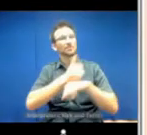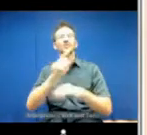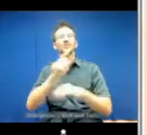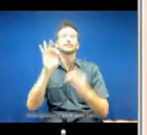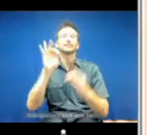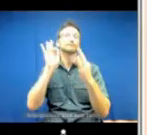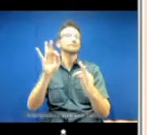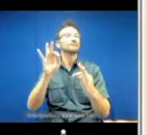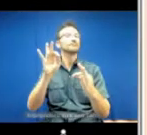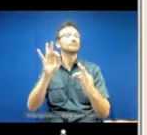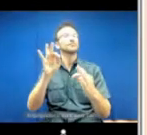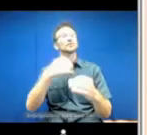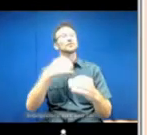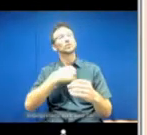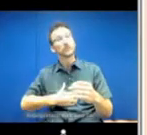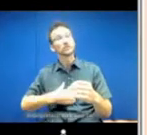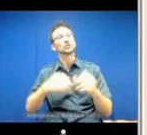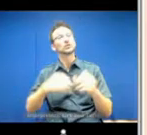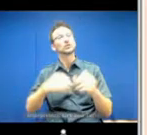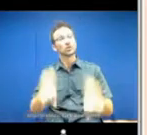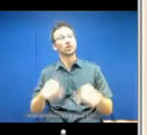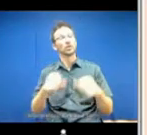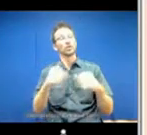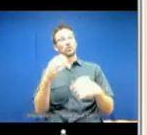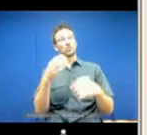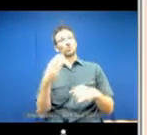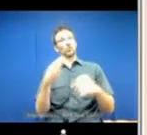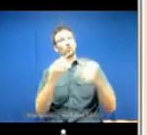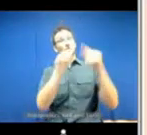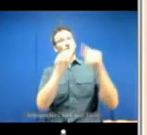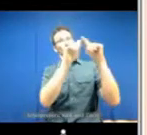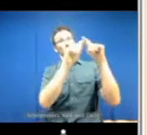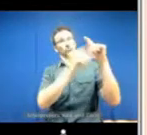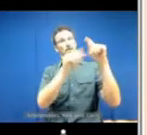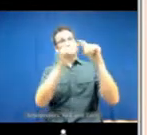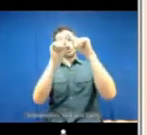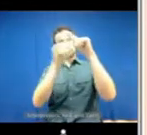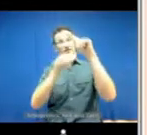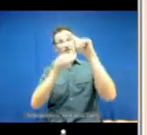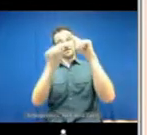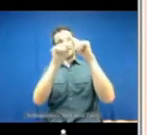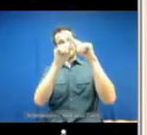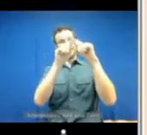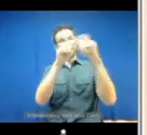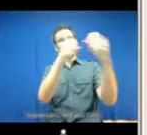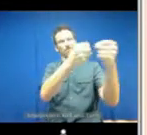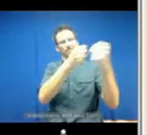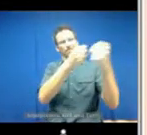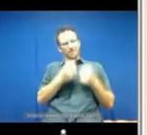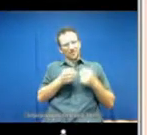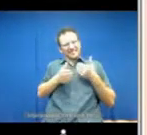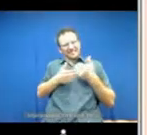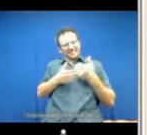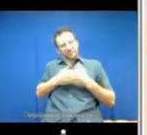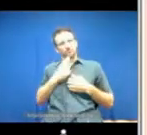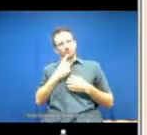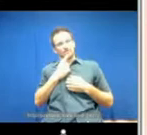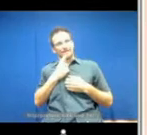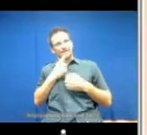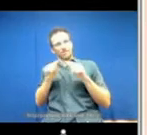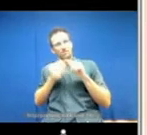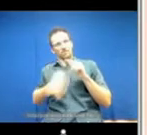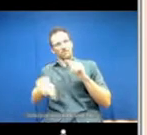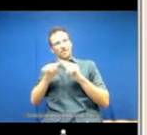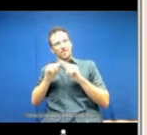the blue triangles near the red oval so that the deaf person could actually look at the attorney who was